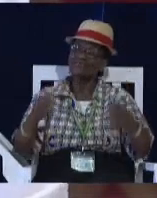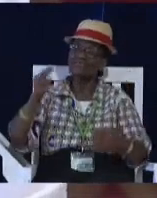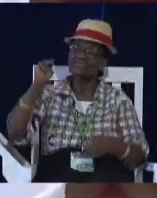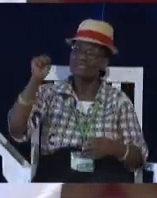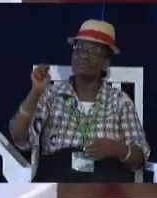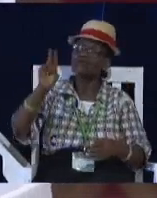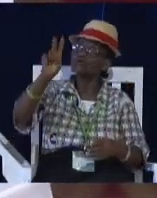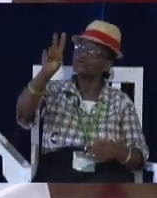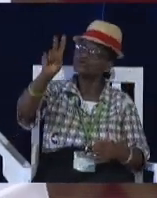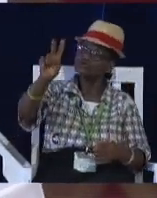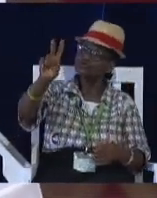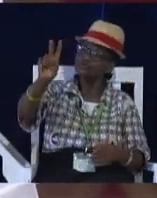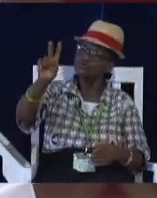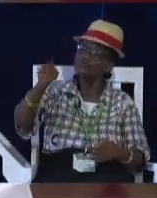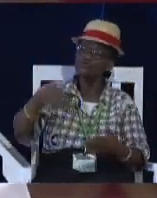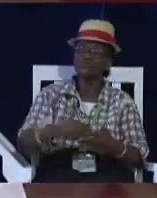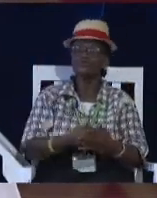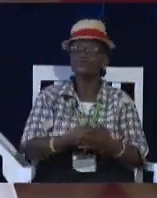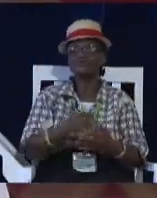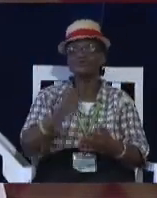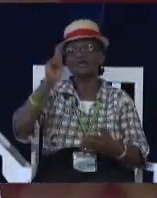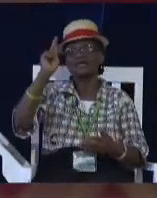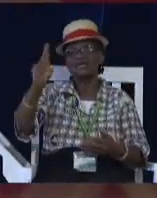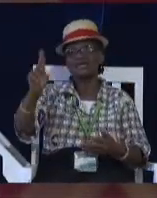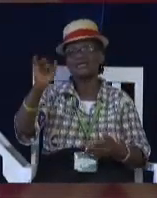Well, I think that's a word for somebody already.